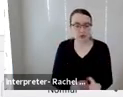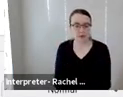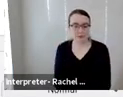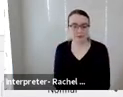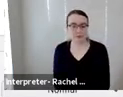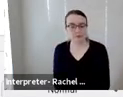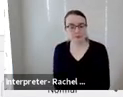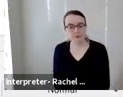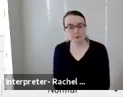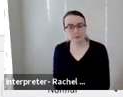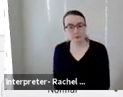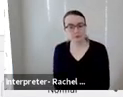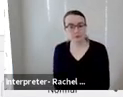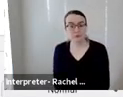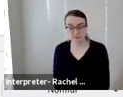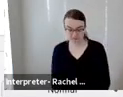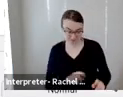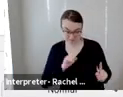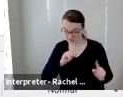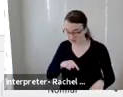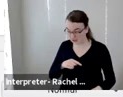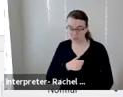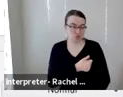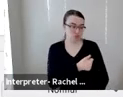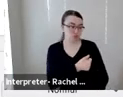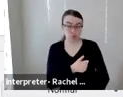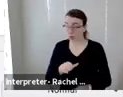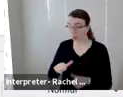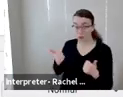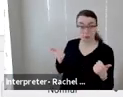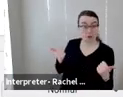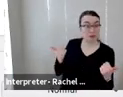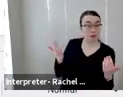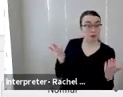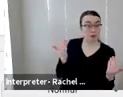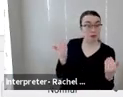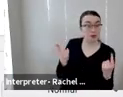All right. Thanks. Does that answer? Okay. Yep. Good. Any other questions?